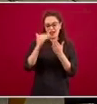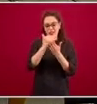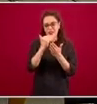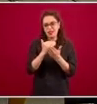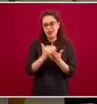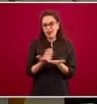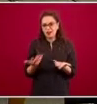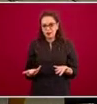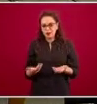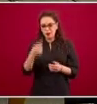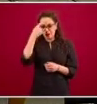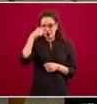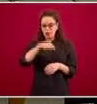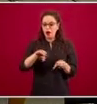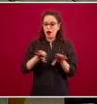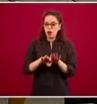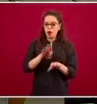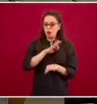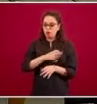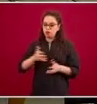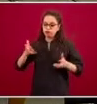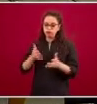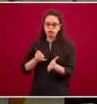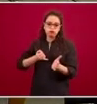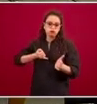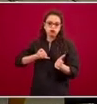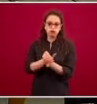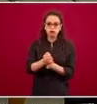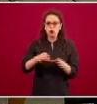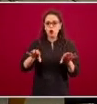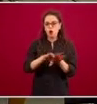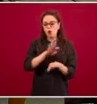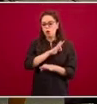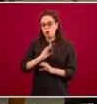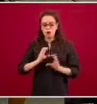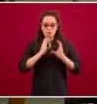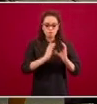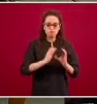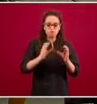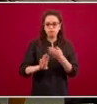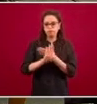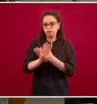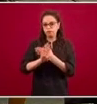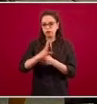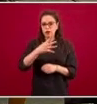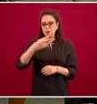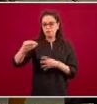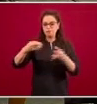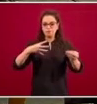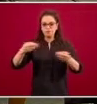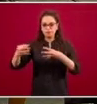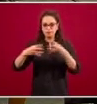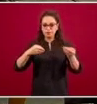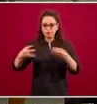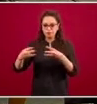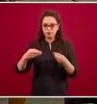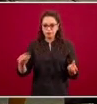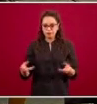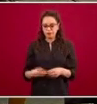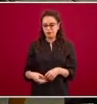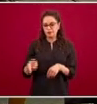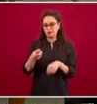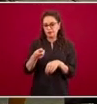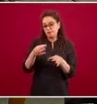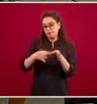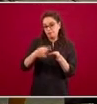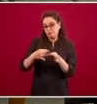number and you think the number is the only valid and the only important piece of information to deal